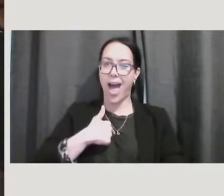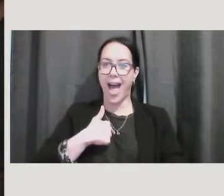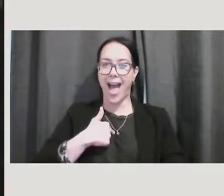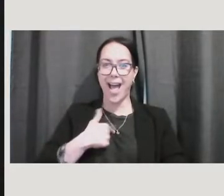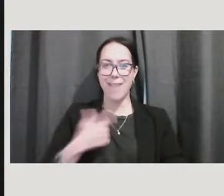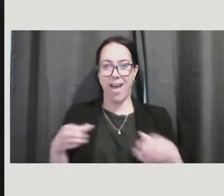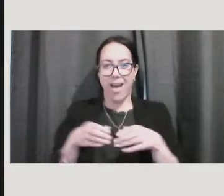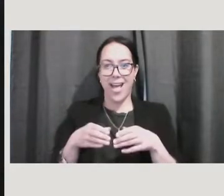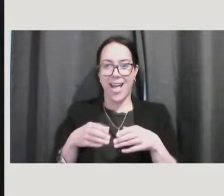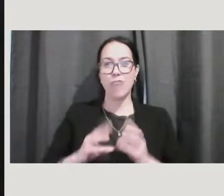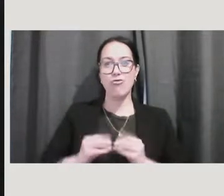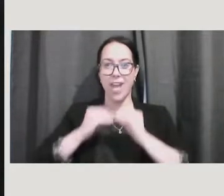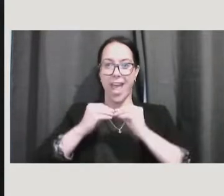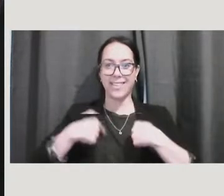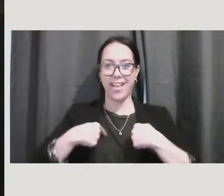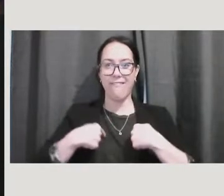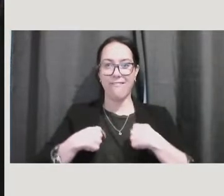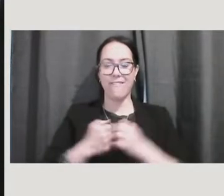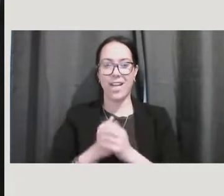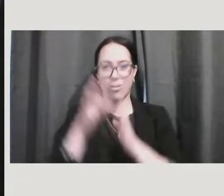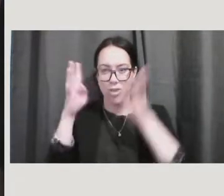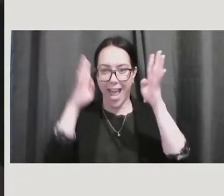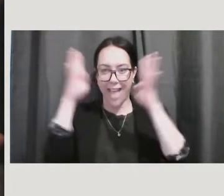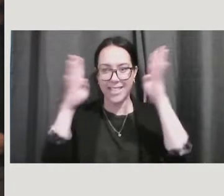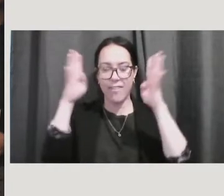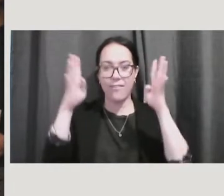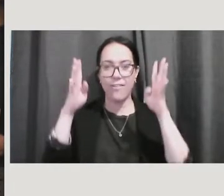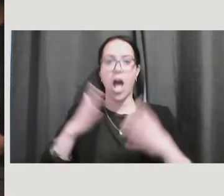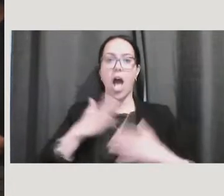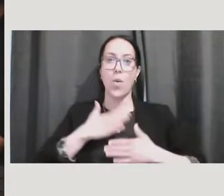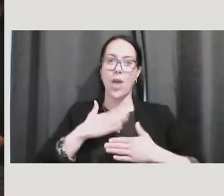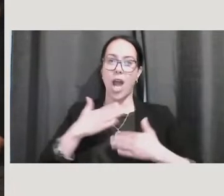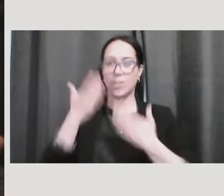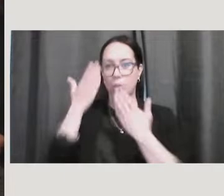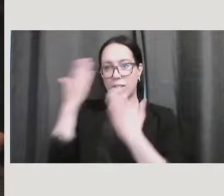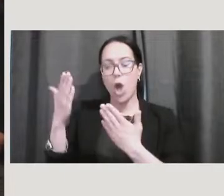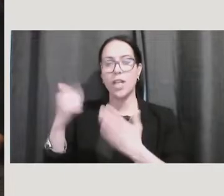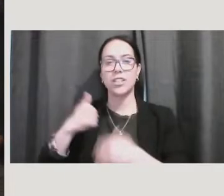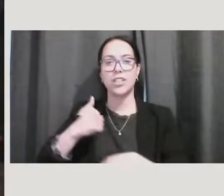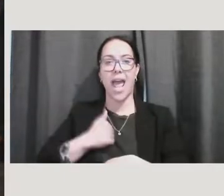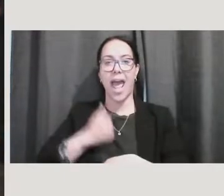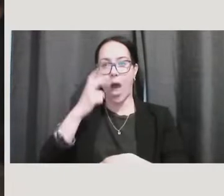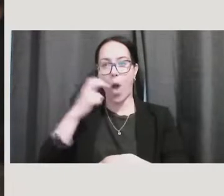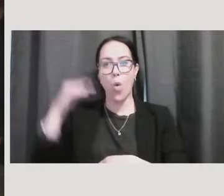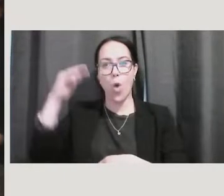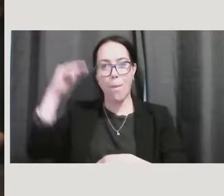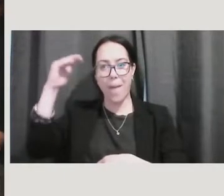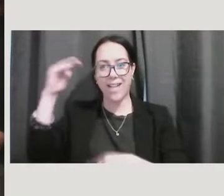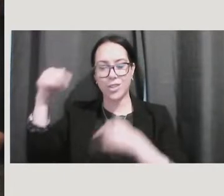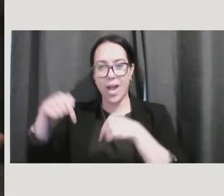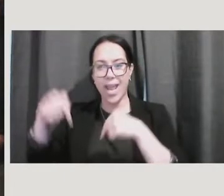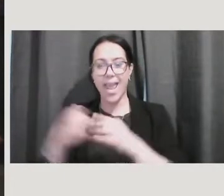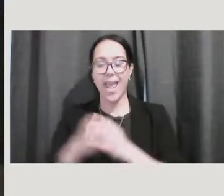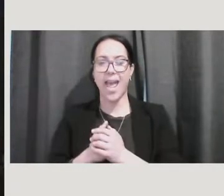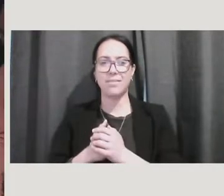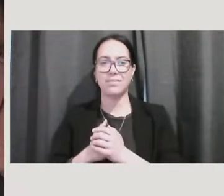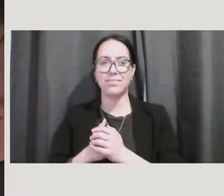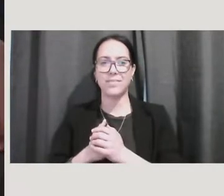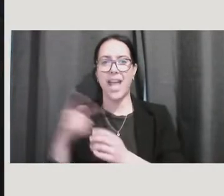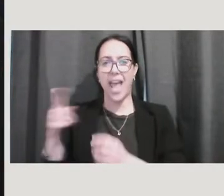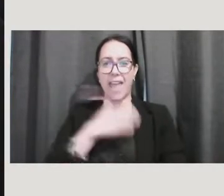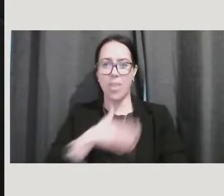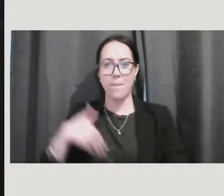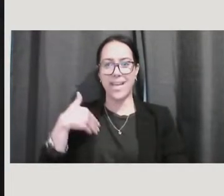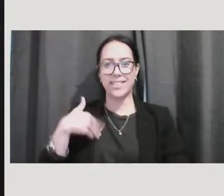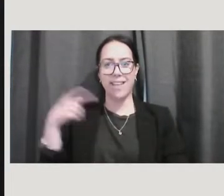and I'd like to acknowledge our co-mart we're here and thank the minister for recognizing the work that they have done